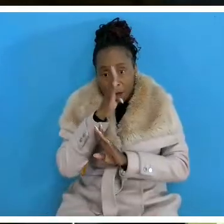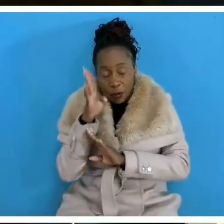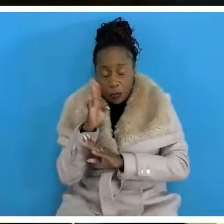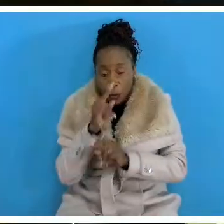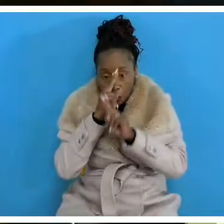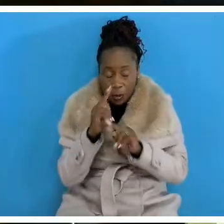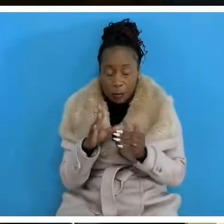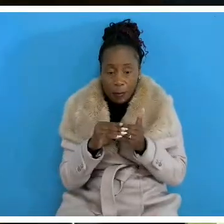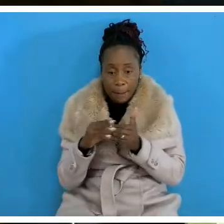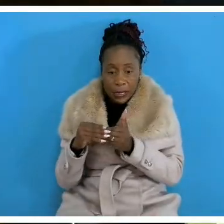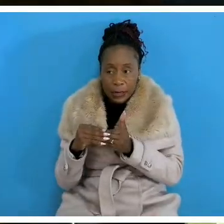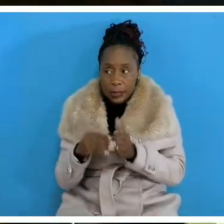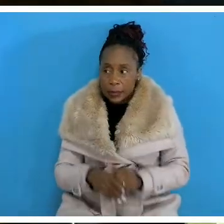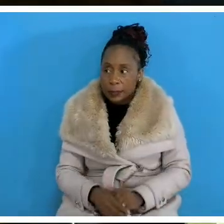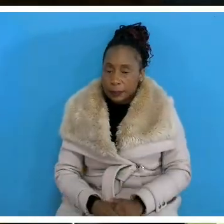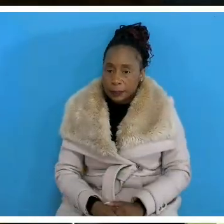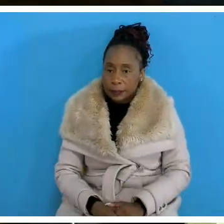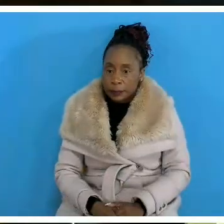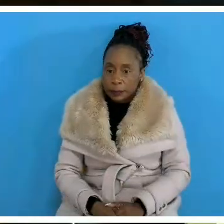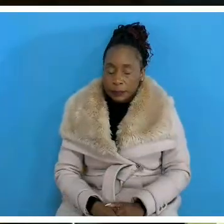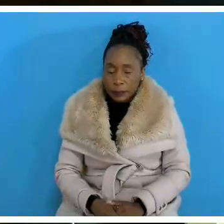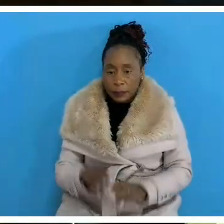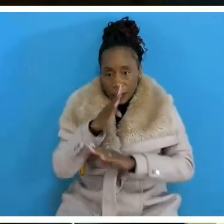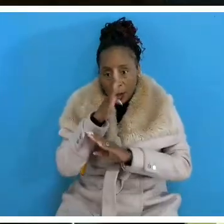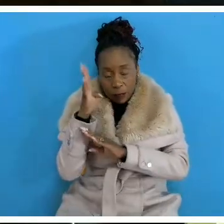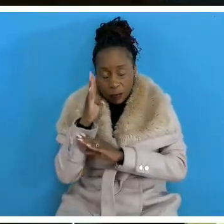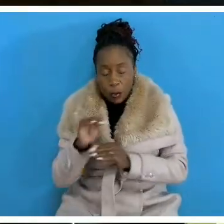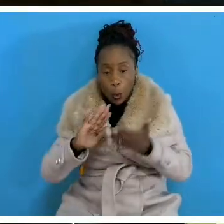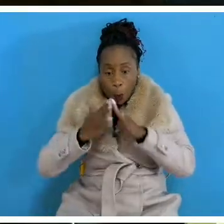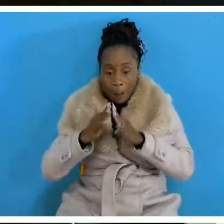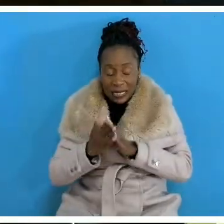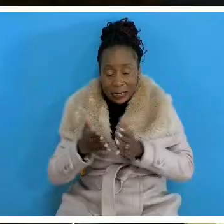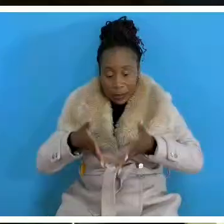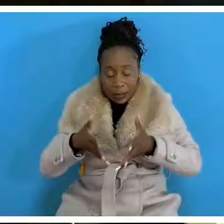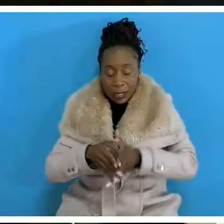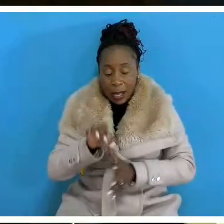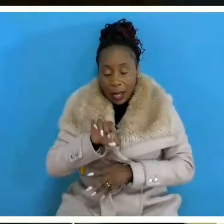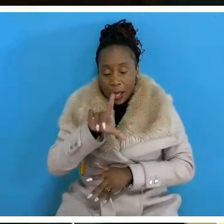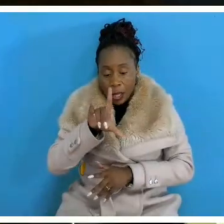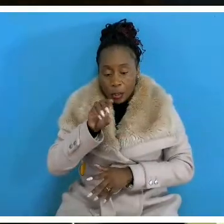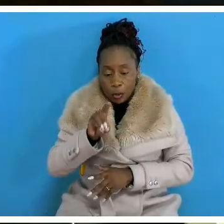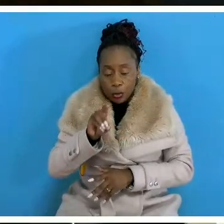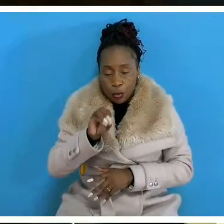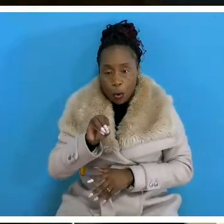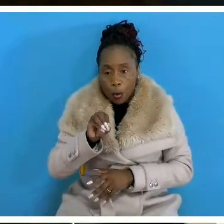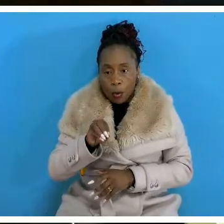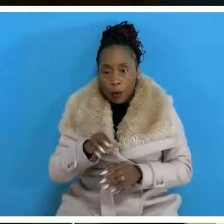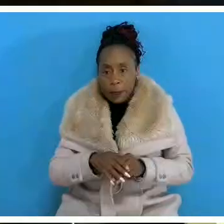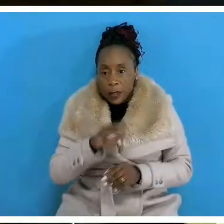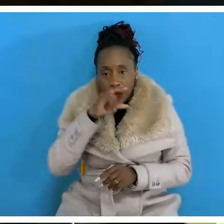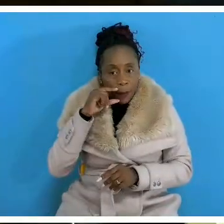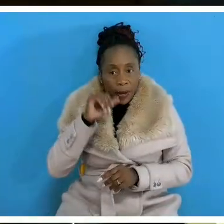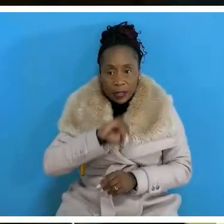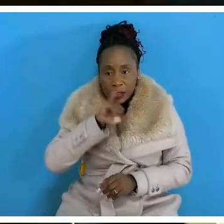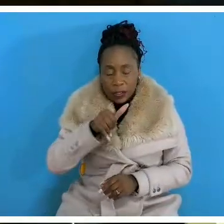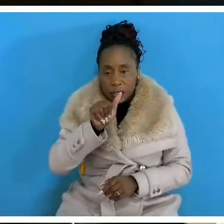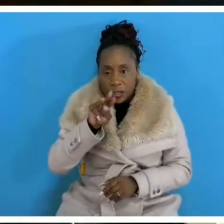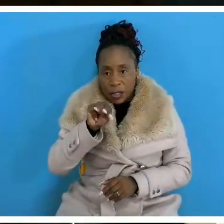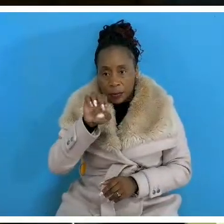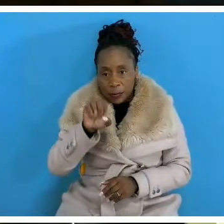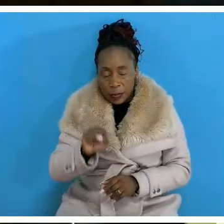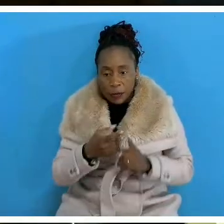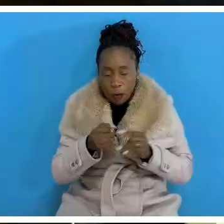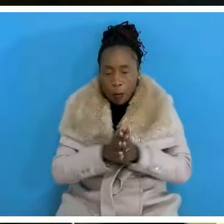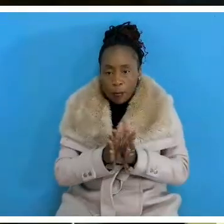honorable members, and good afternoon to the community of Eldorado Park. My name is James Soa, and I'm from the Innovation